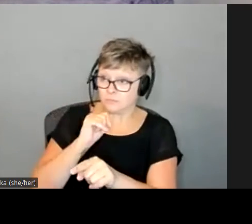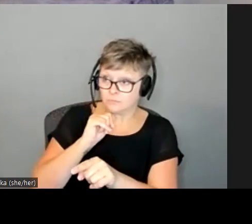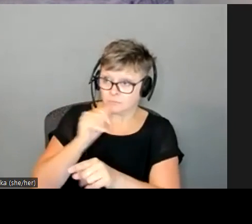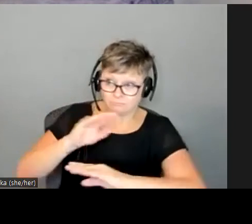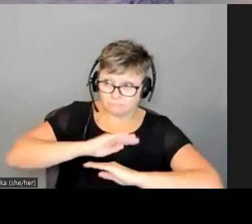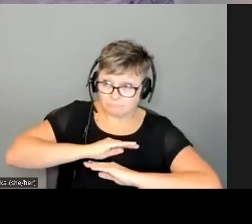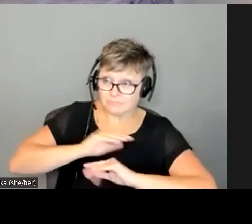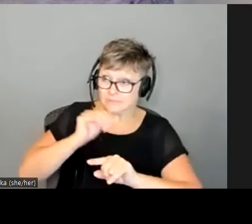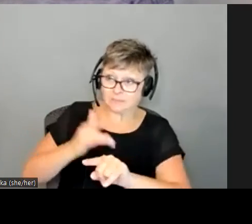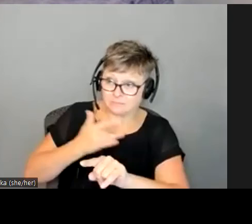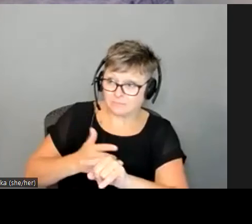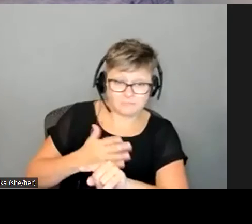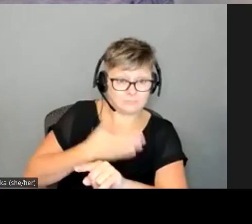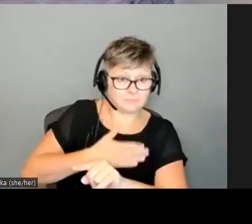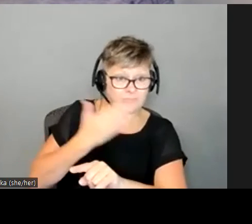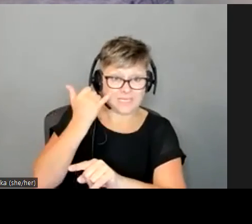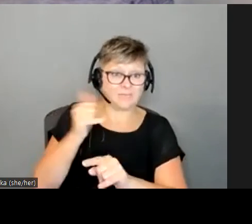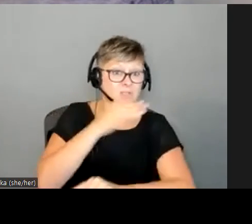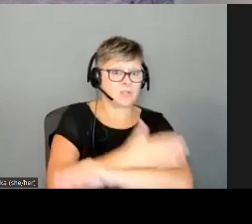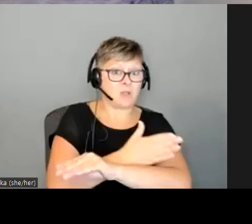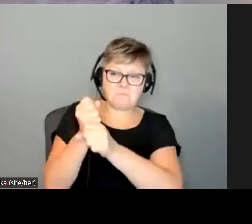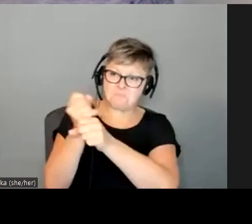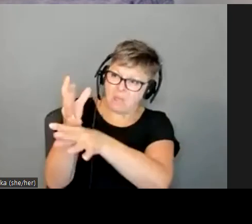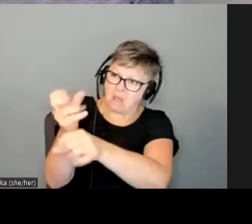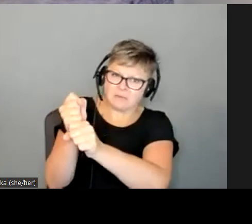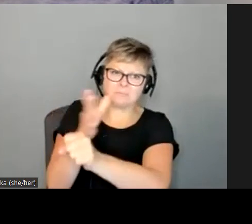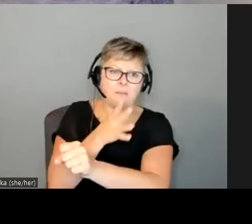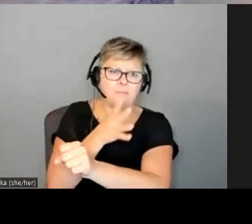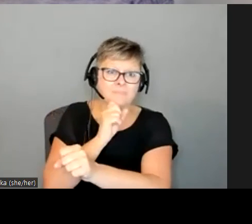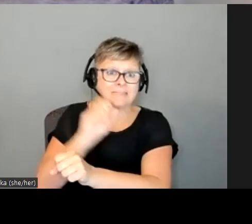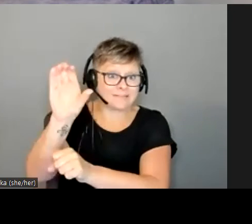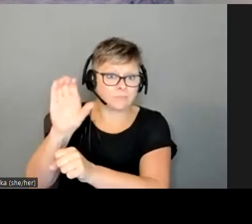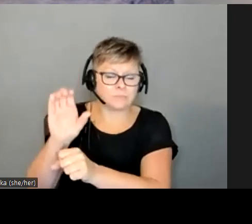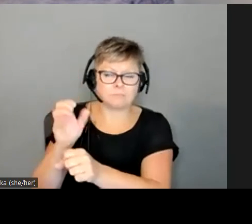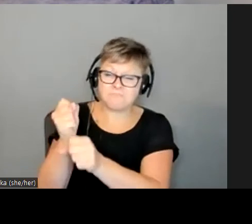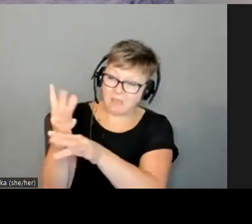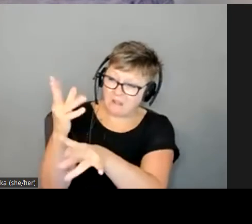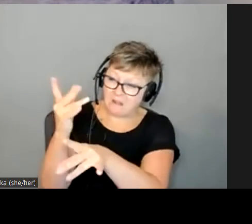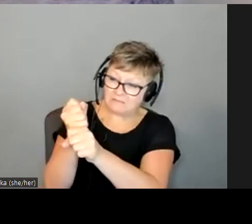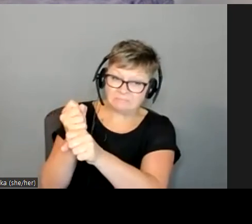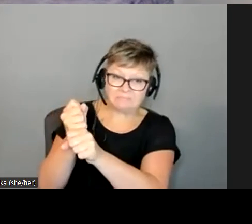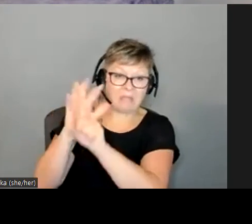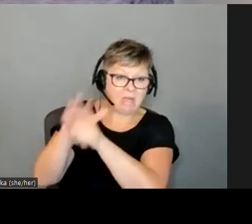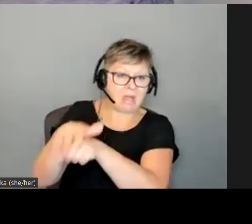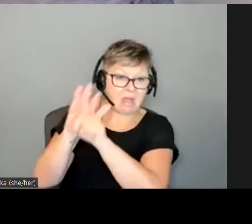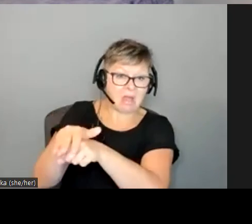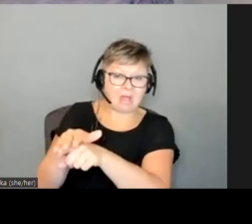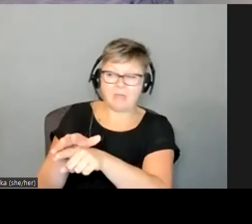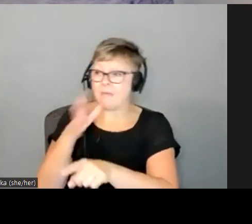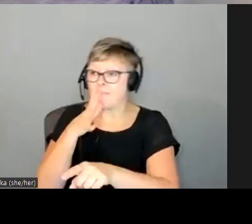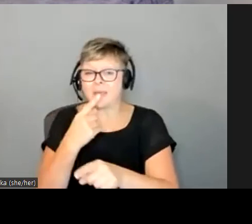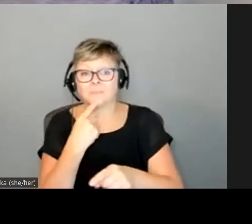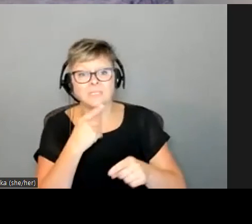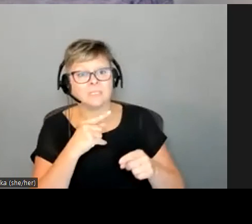if a daughter is talking harshly to her mother, her elderly mother, And when mother says Harriott, it